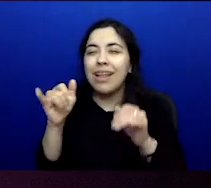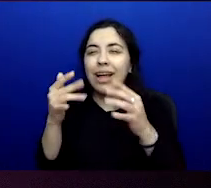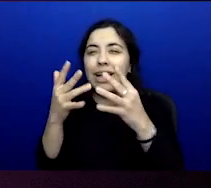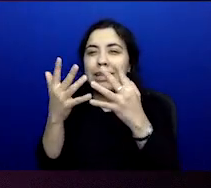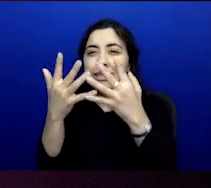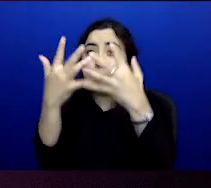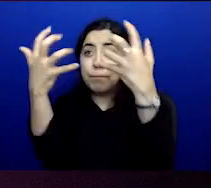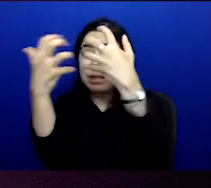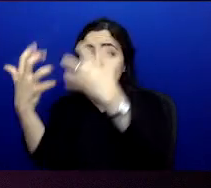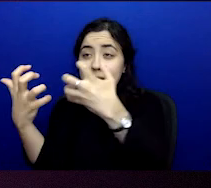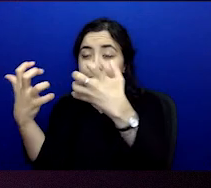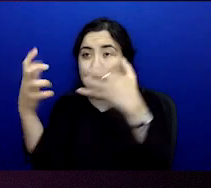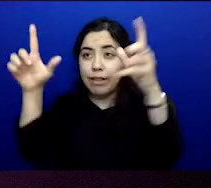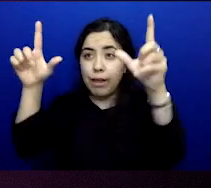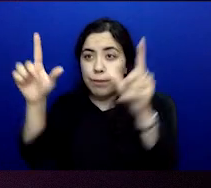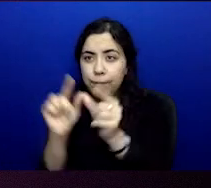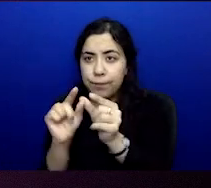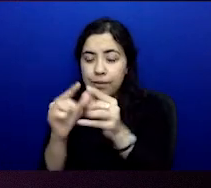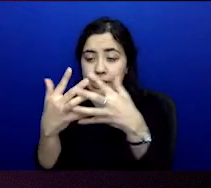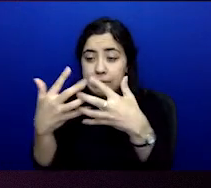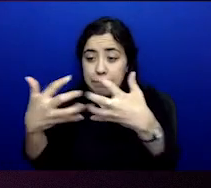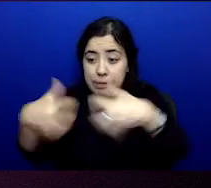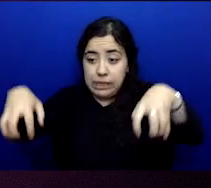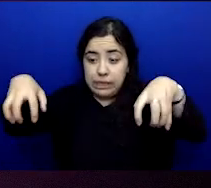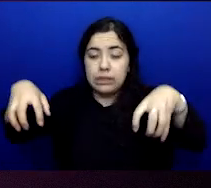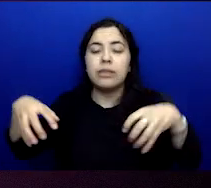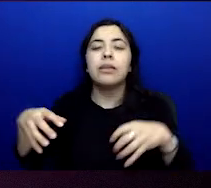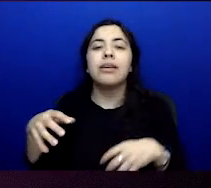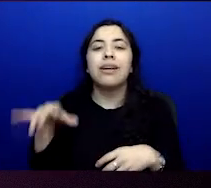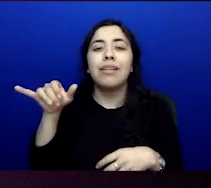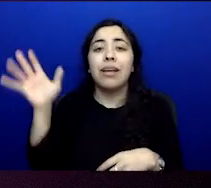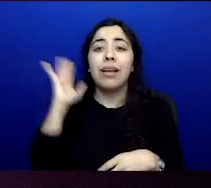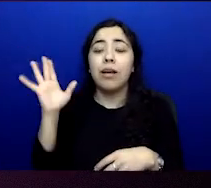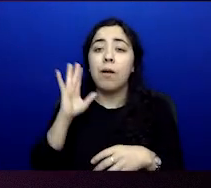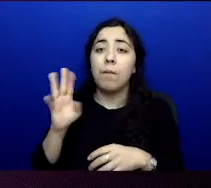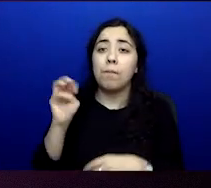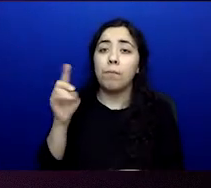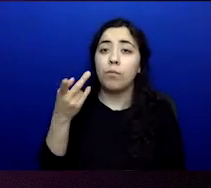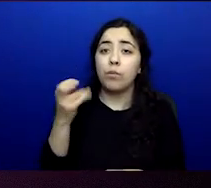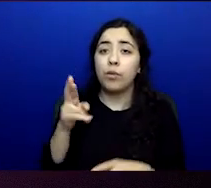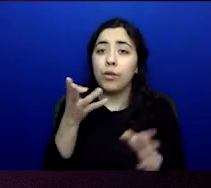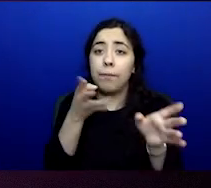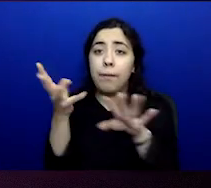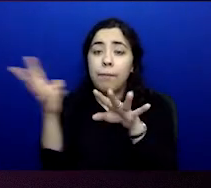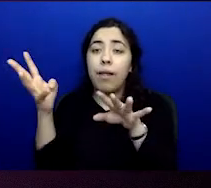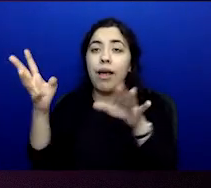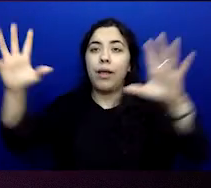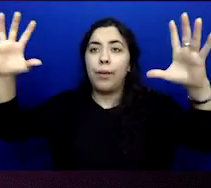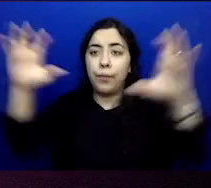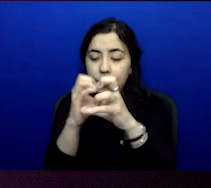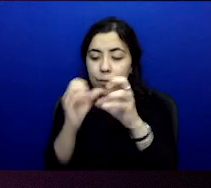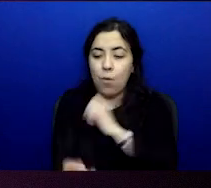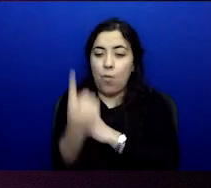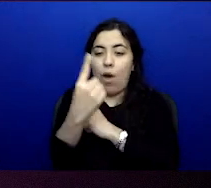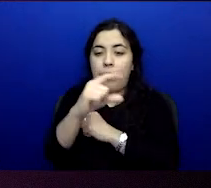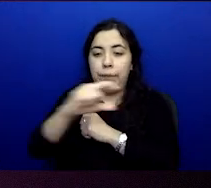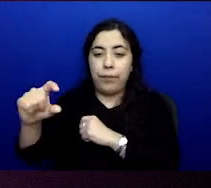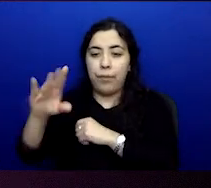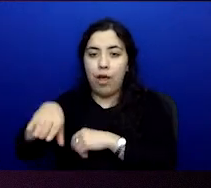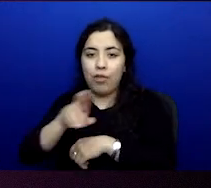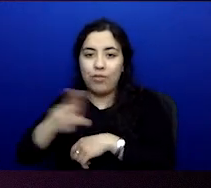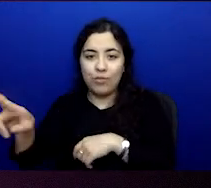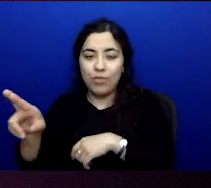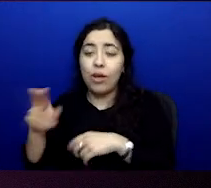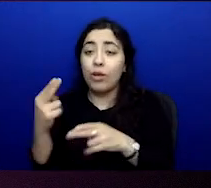then they were defined as a modular pipeline, they're now condensed and collapsed into a single node on the right. So the user